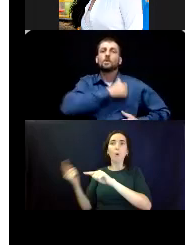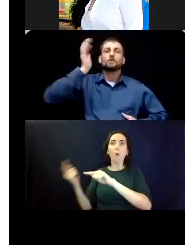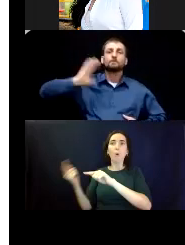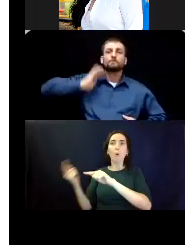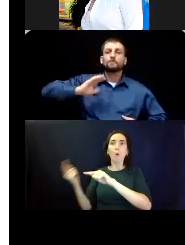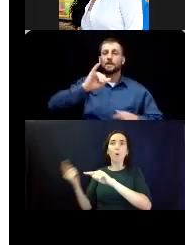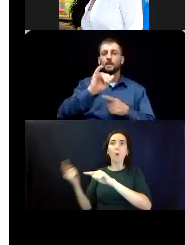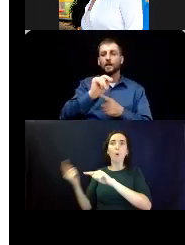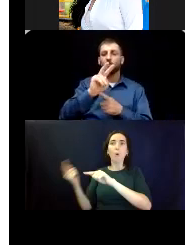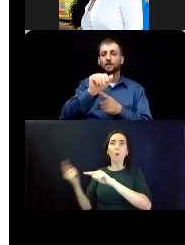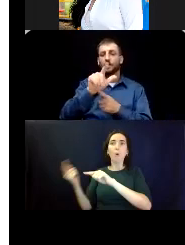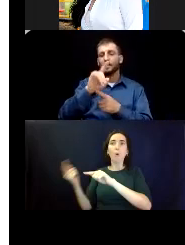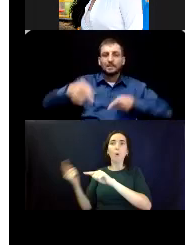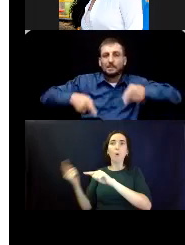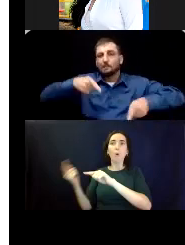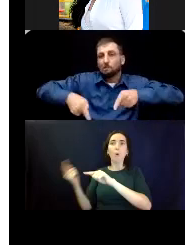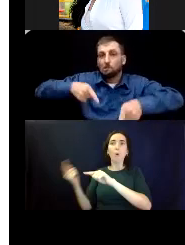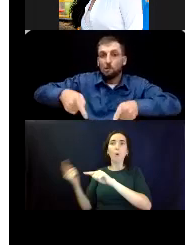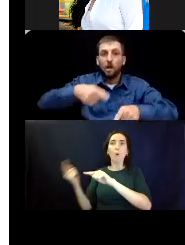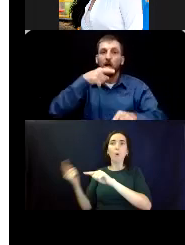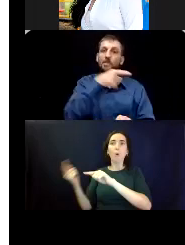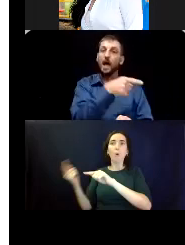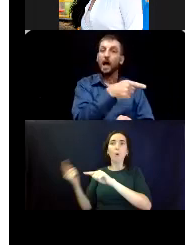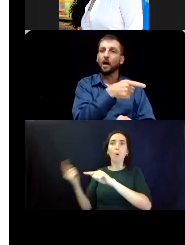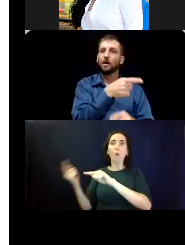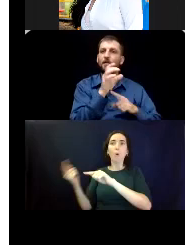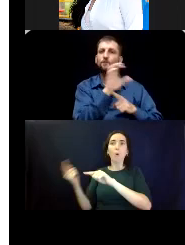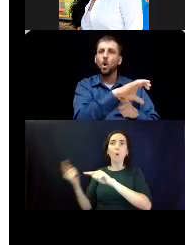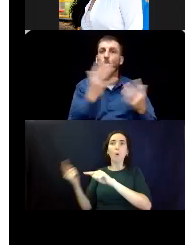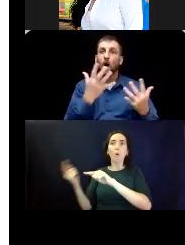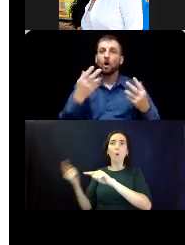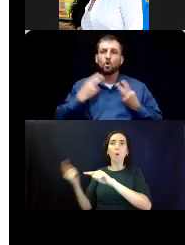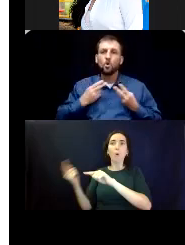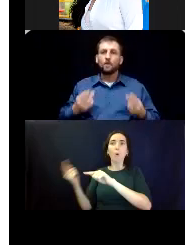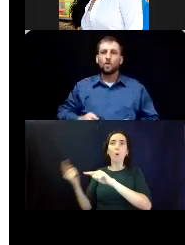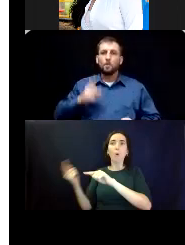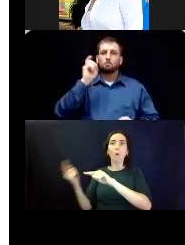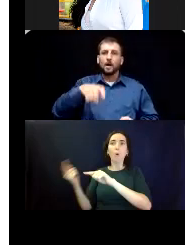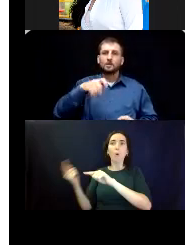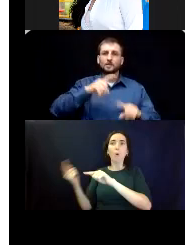wear their own distinct uniforms, visibly separating them from the rest of the military.